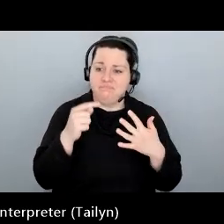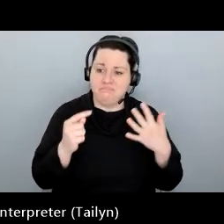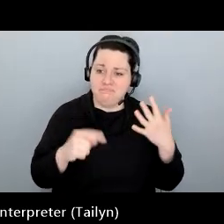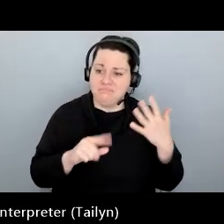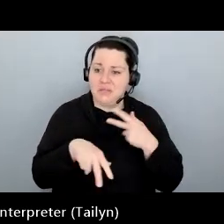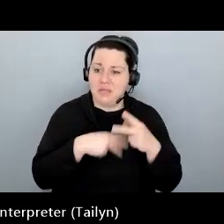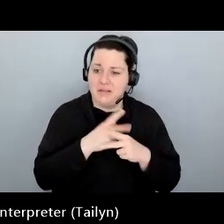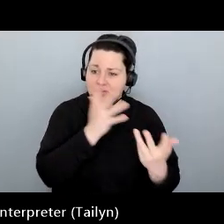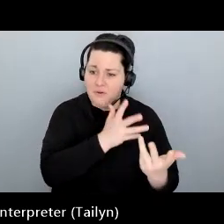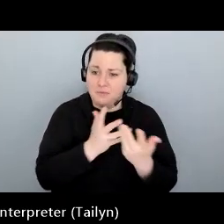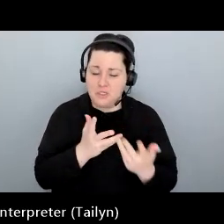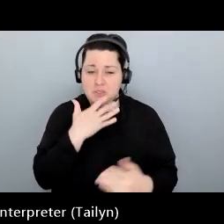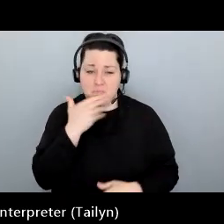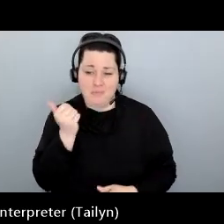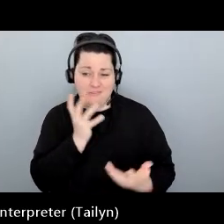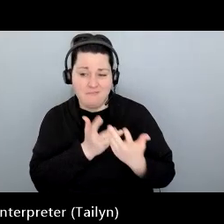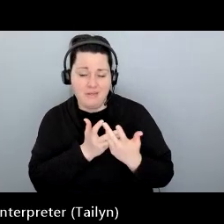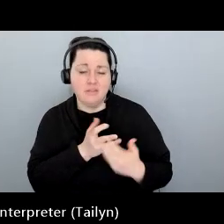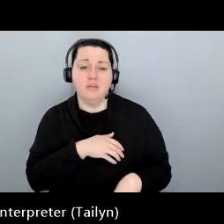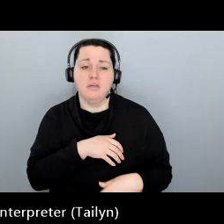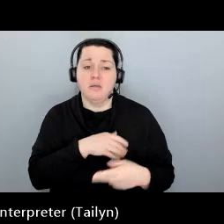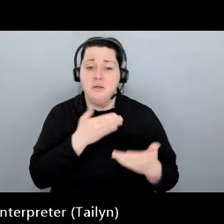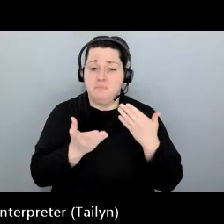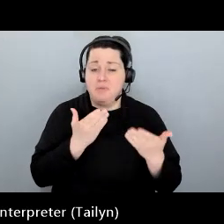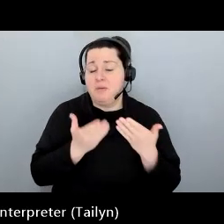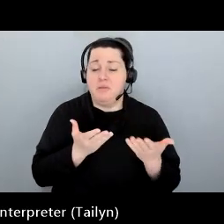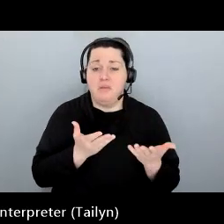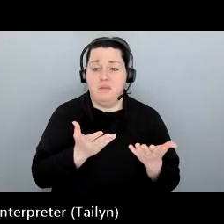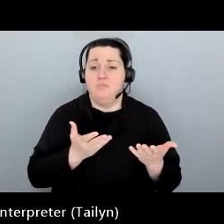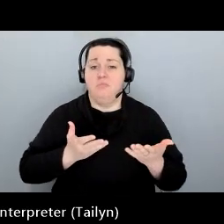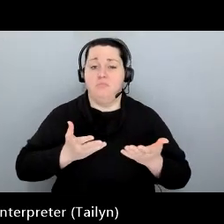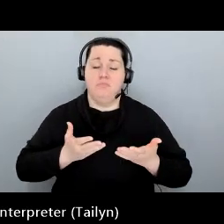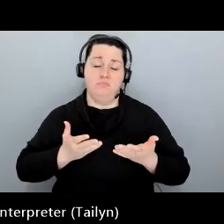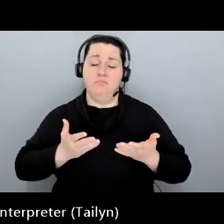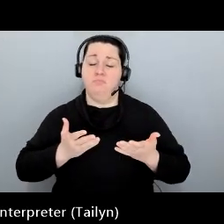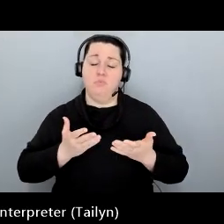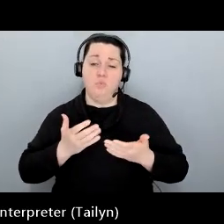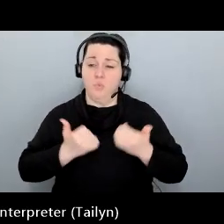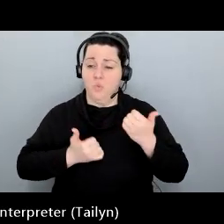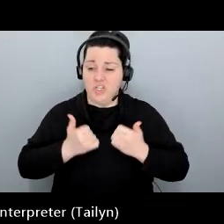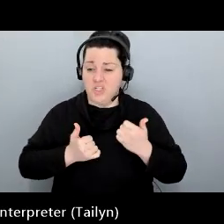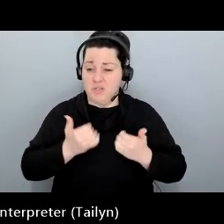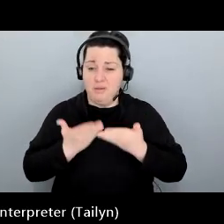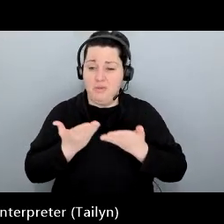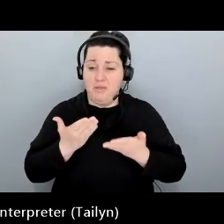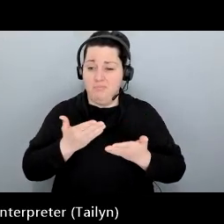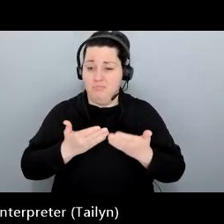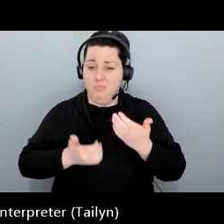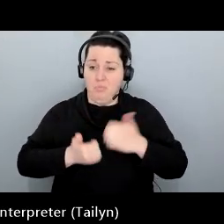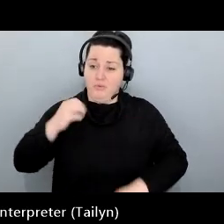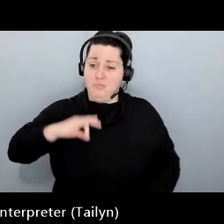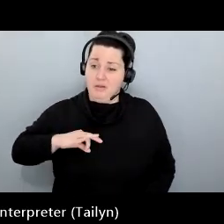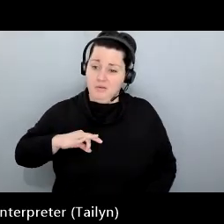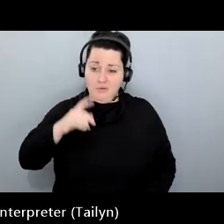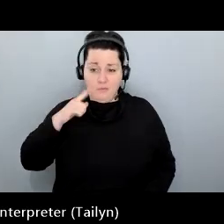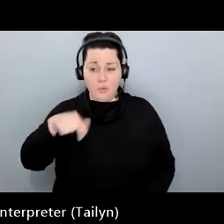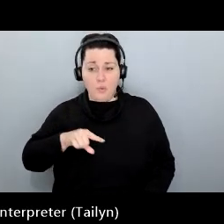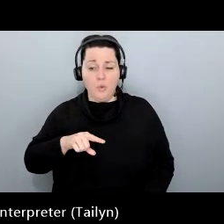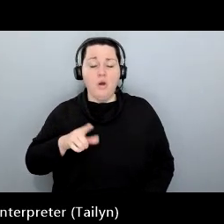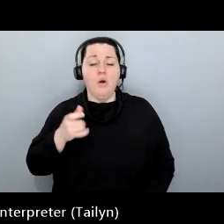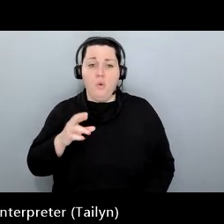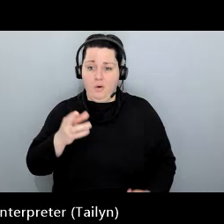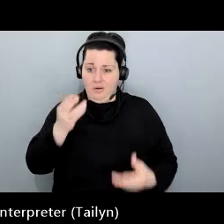be the best fit, what kinds of accommodations might be, helpful, or, letting you know on the front